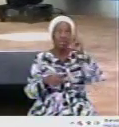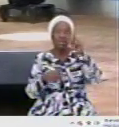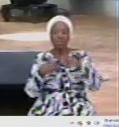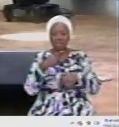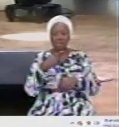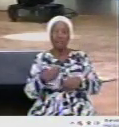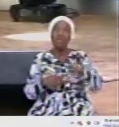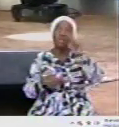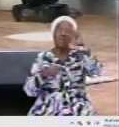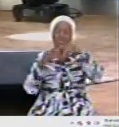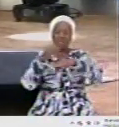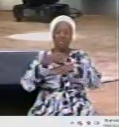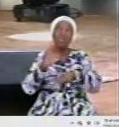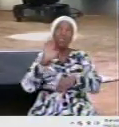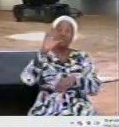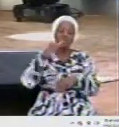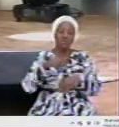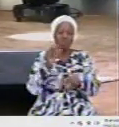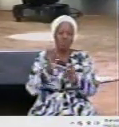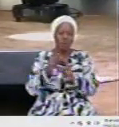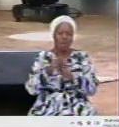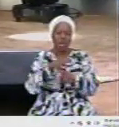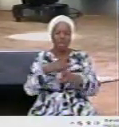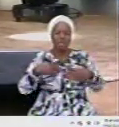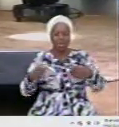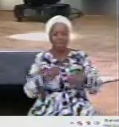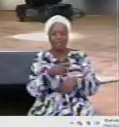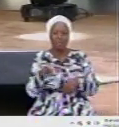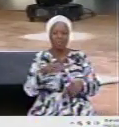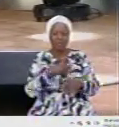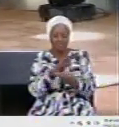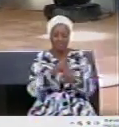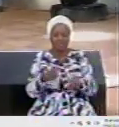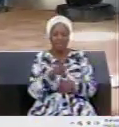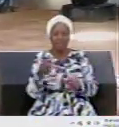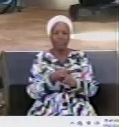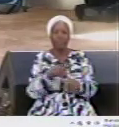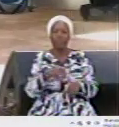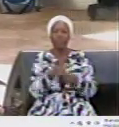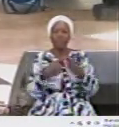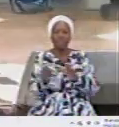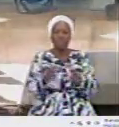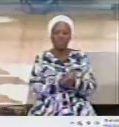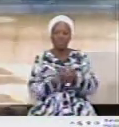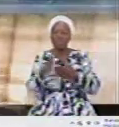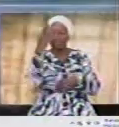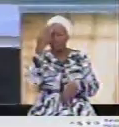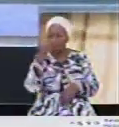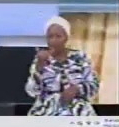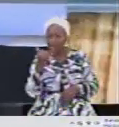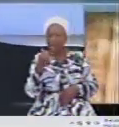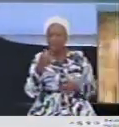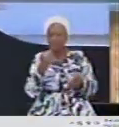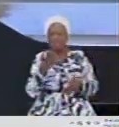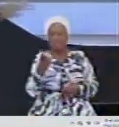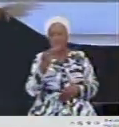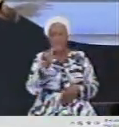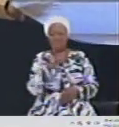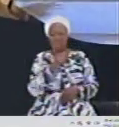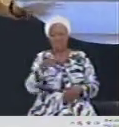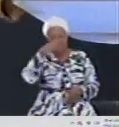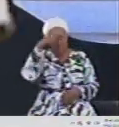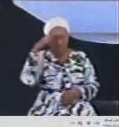and healed them and delivered them from their destructions. Why? There is a because. There's a